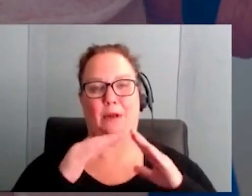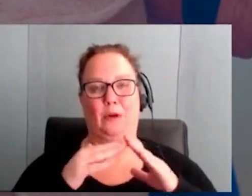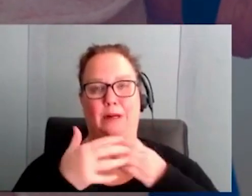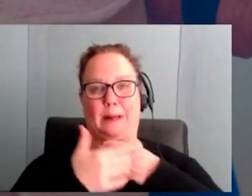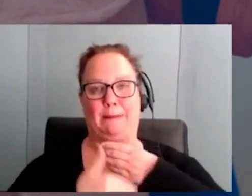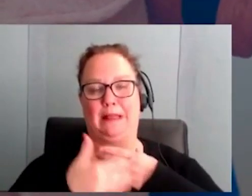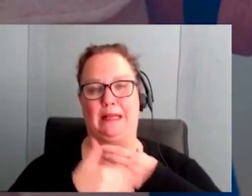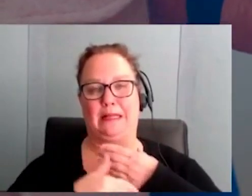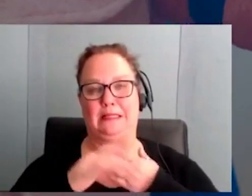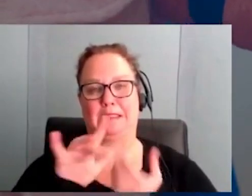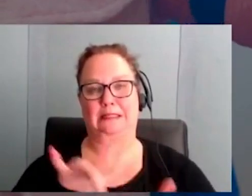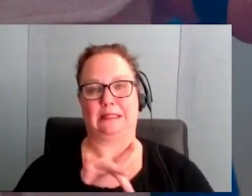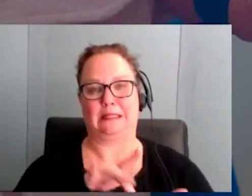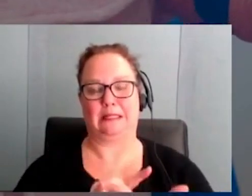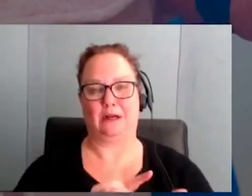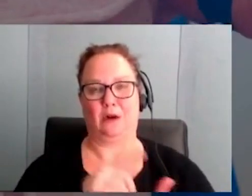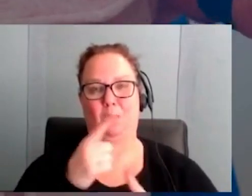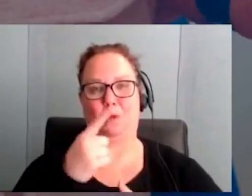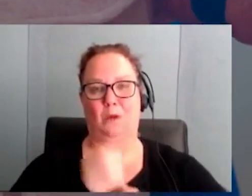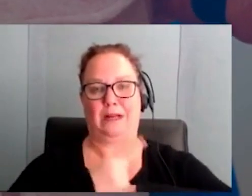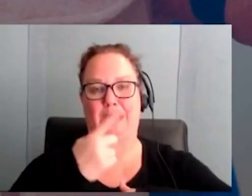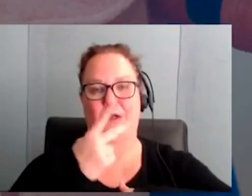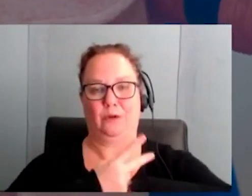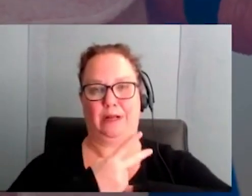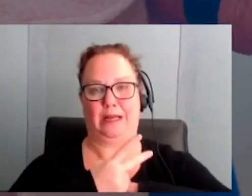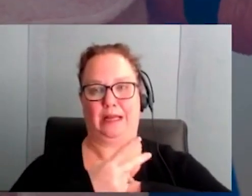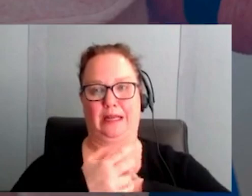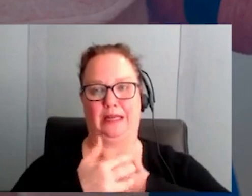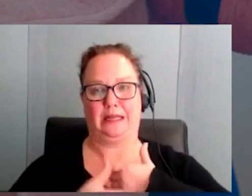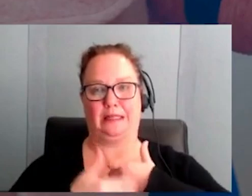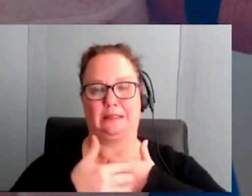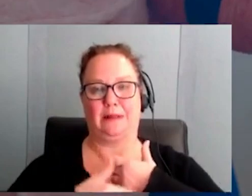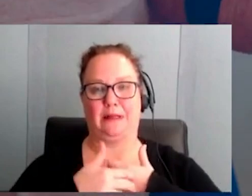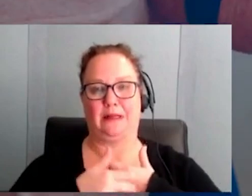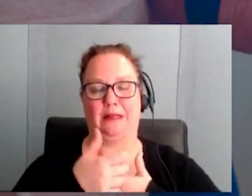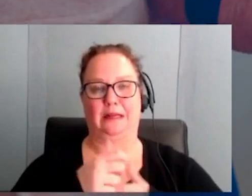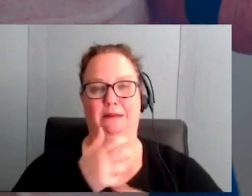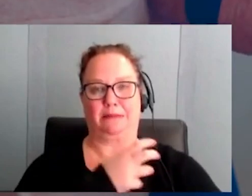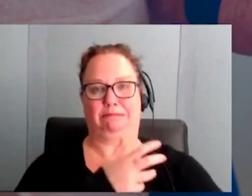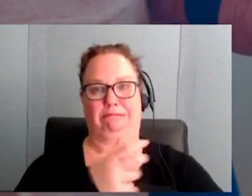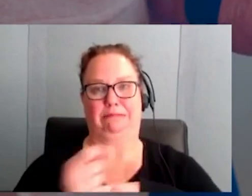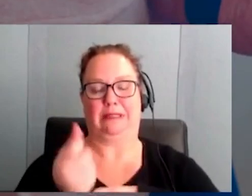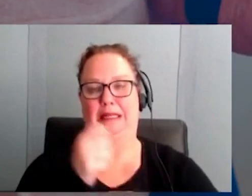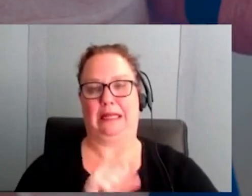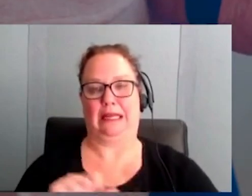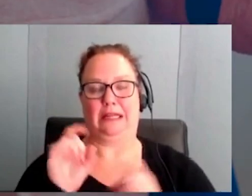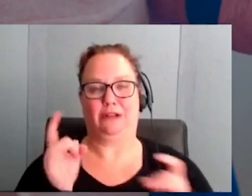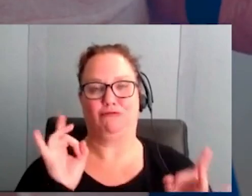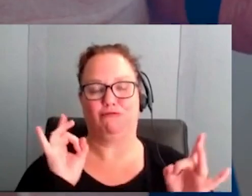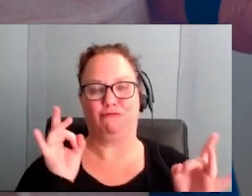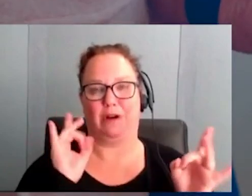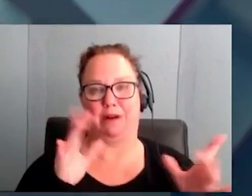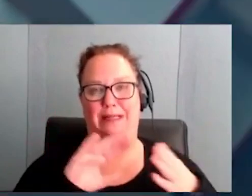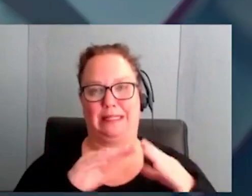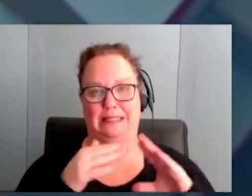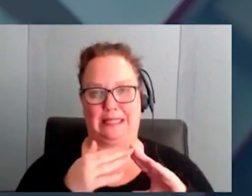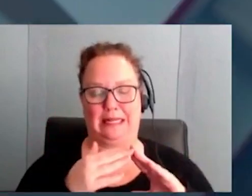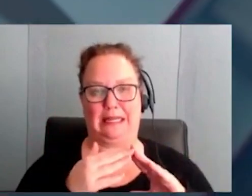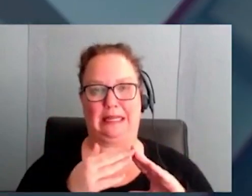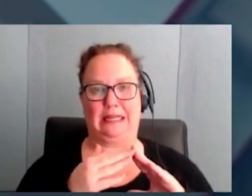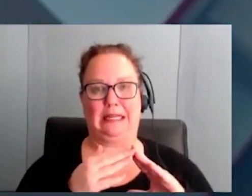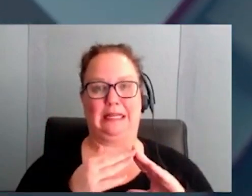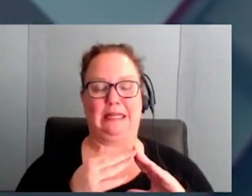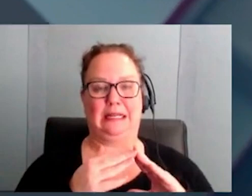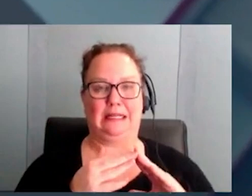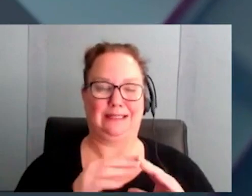1 to 2 day supply, says that could be wiped out any minute with any sort of major trauma event in the city. So the ideal supply is